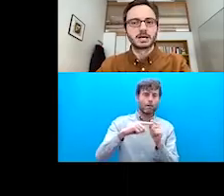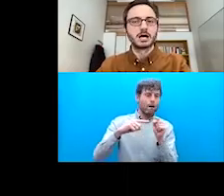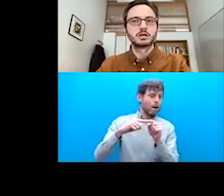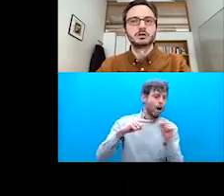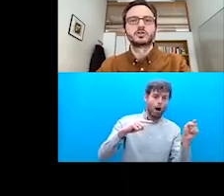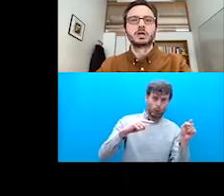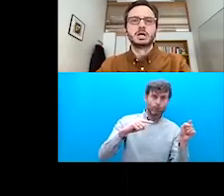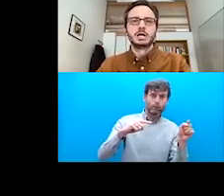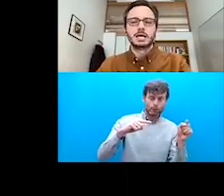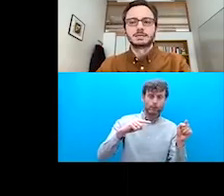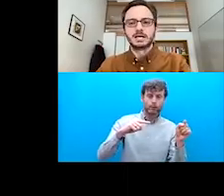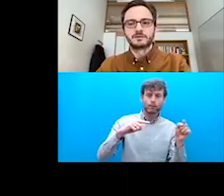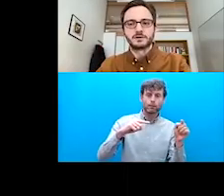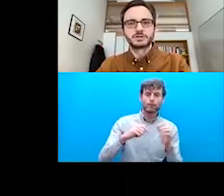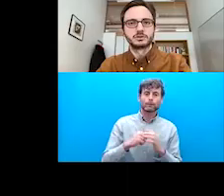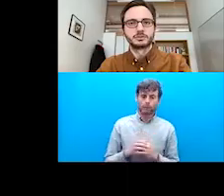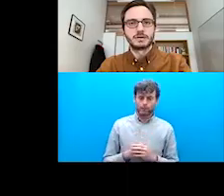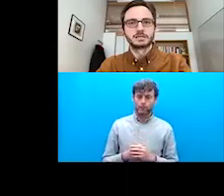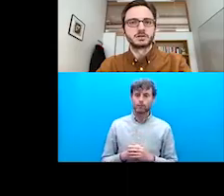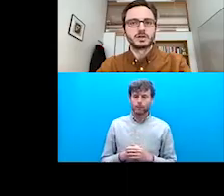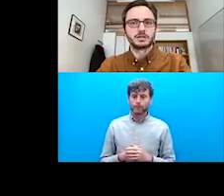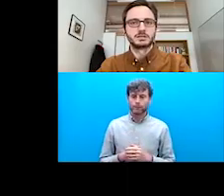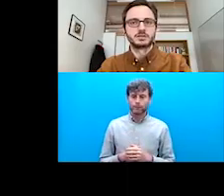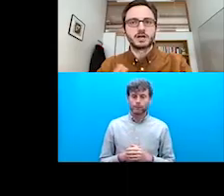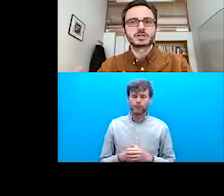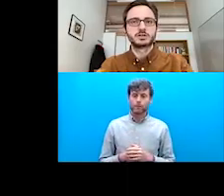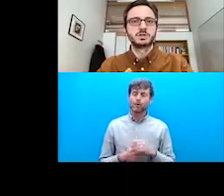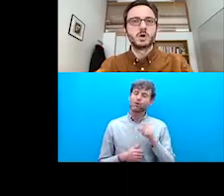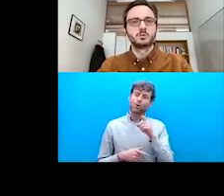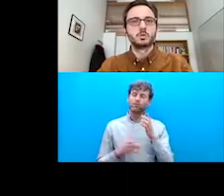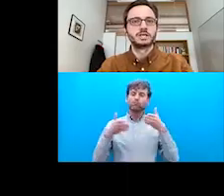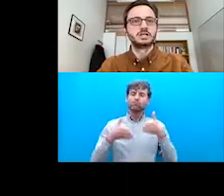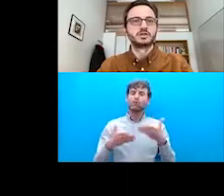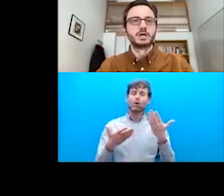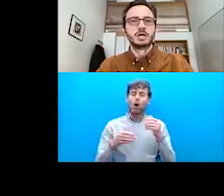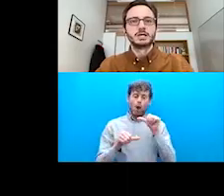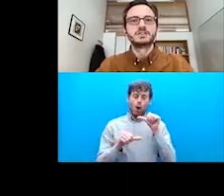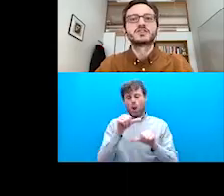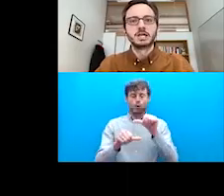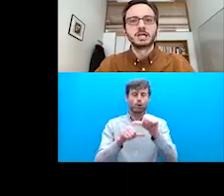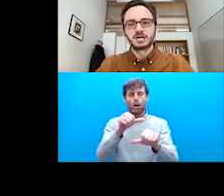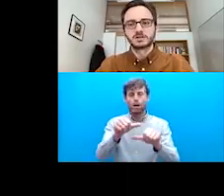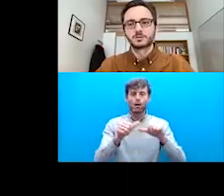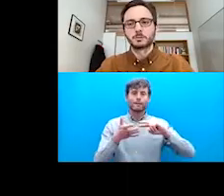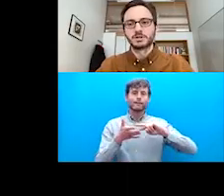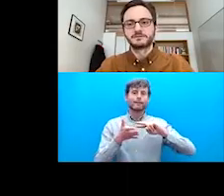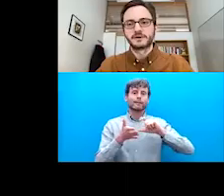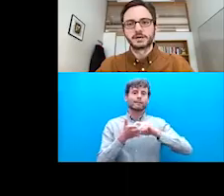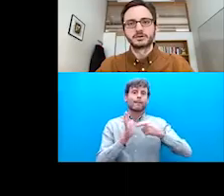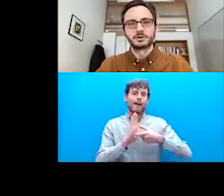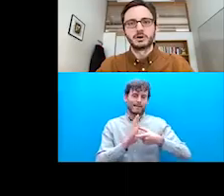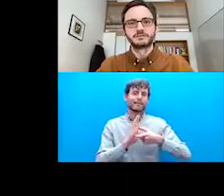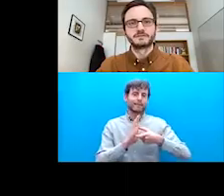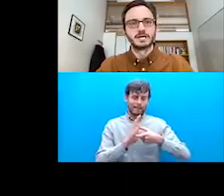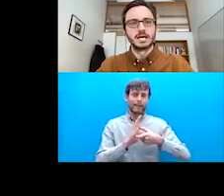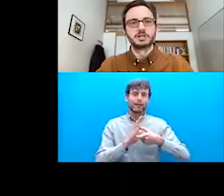lambda calculus at the level of logical semantics. And the discussion has been whether one needs distinct operations for